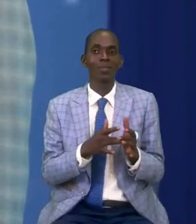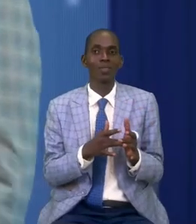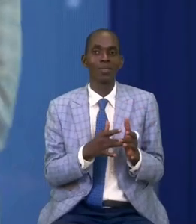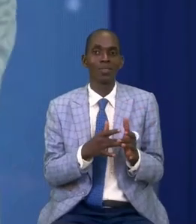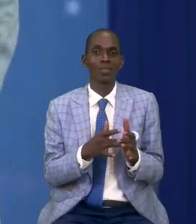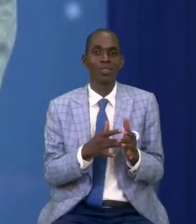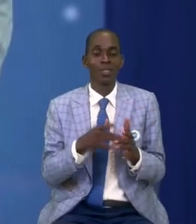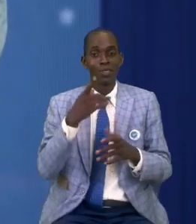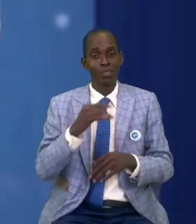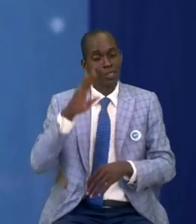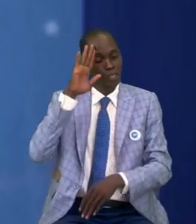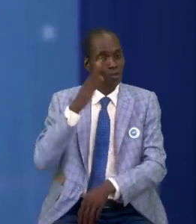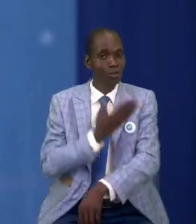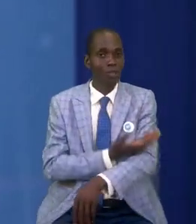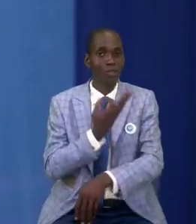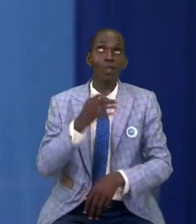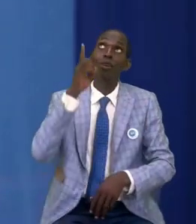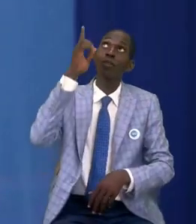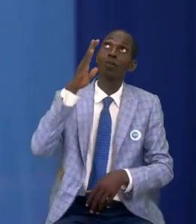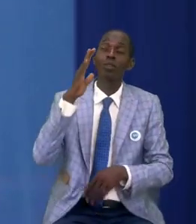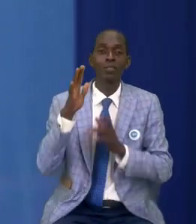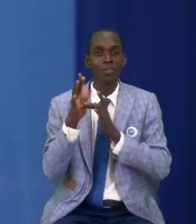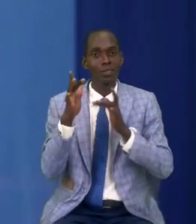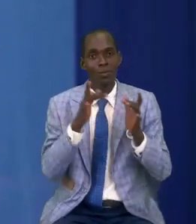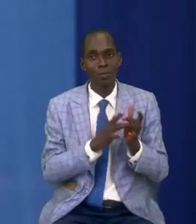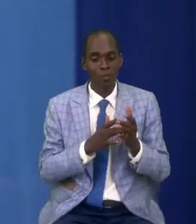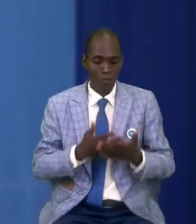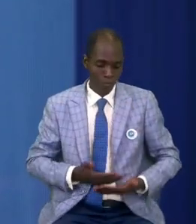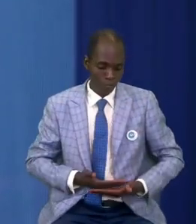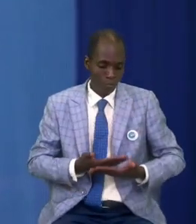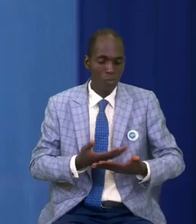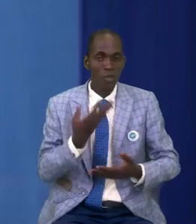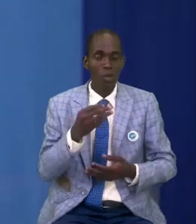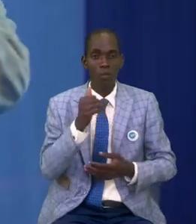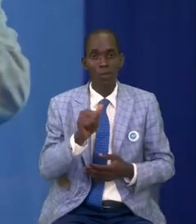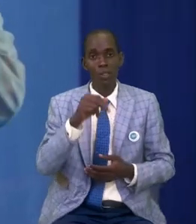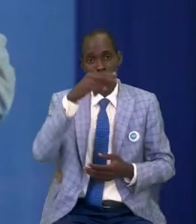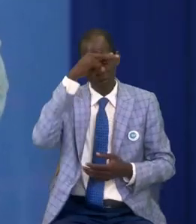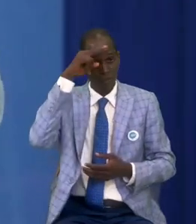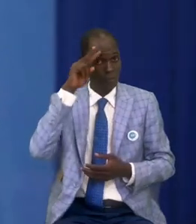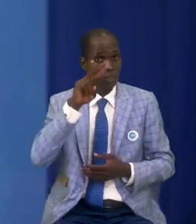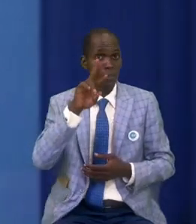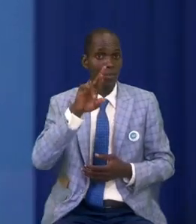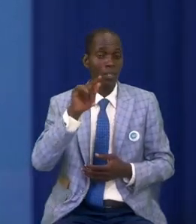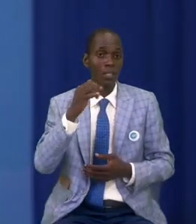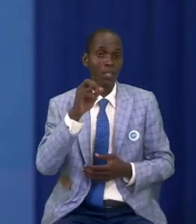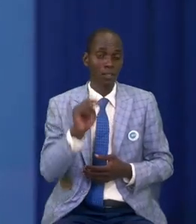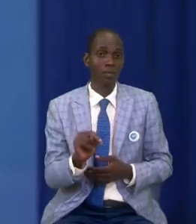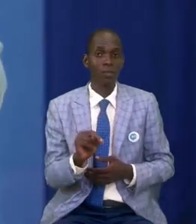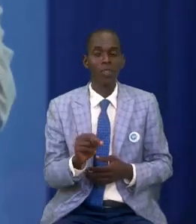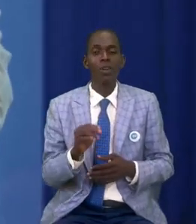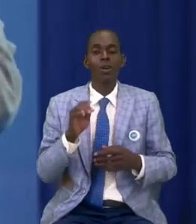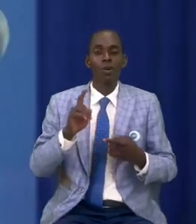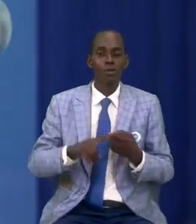born of a virgin, Jesus, a child is born, and a son is given, and